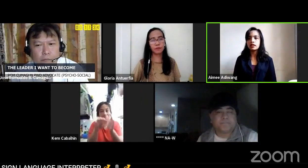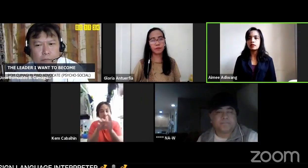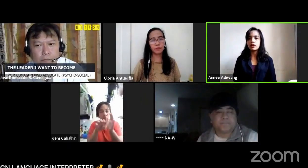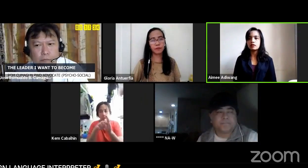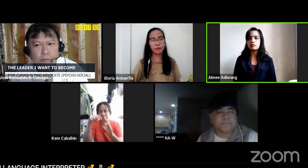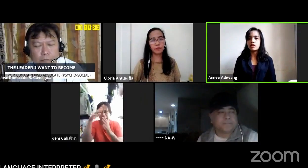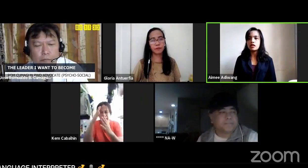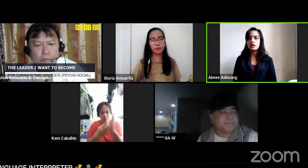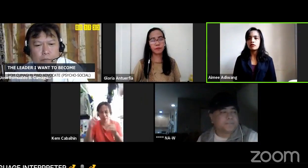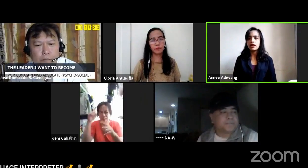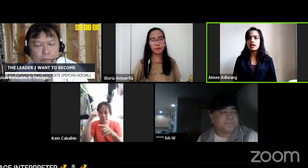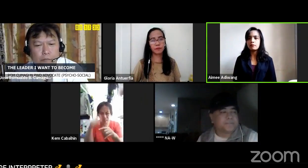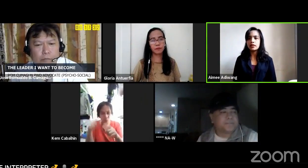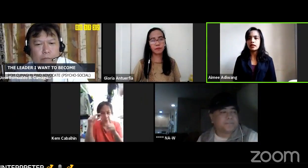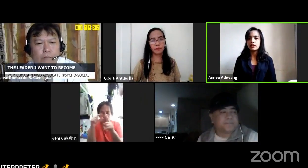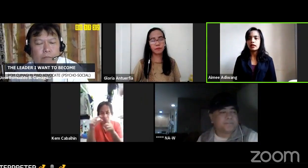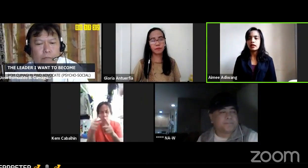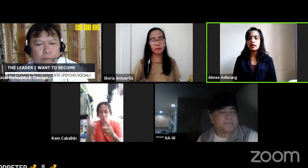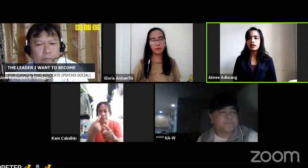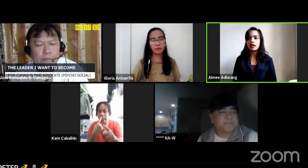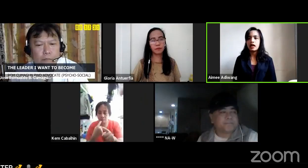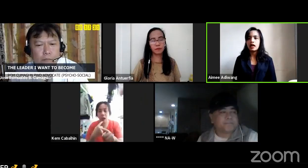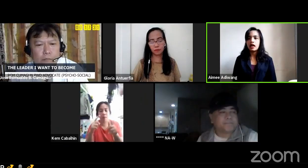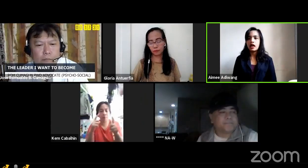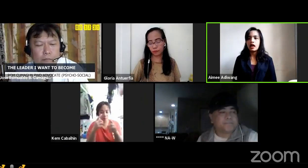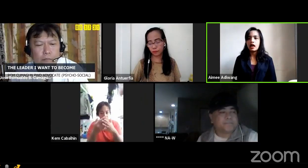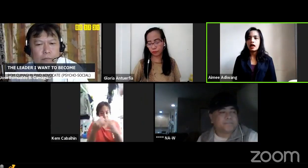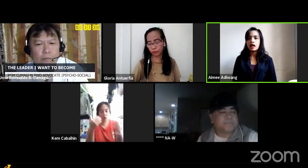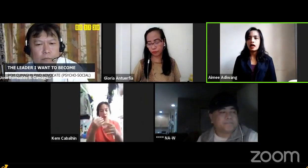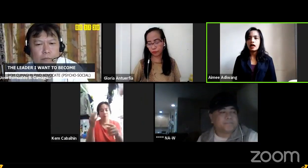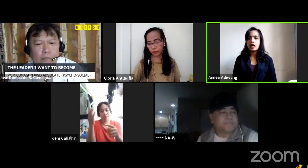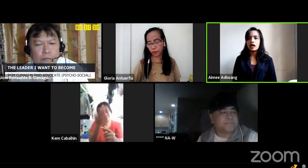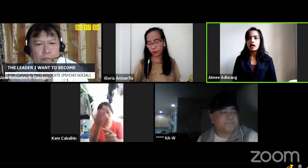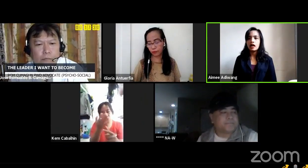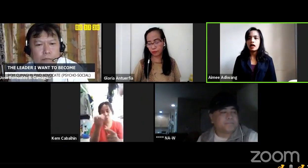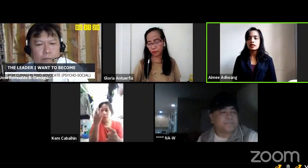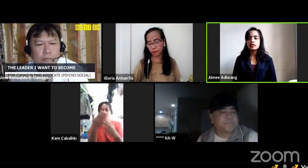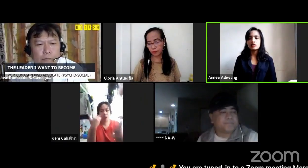second one, there must be, for example,